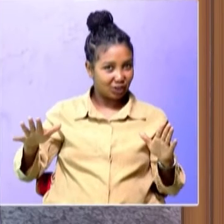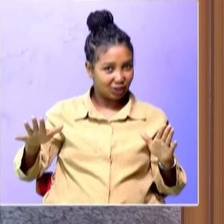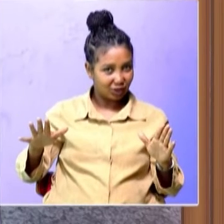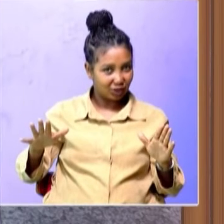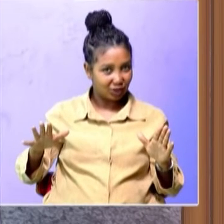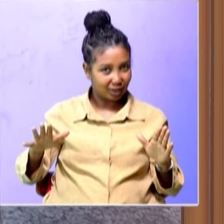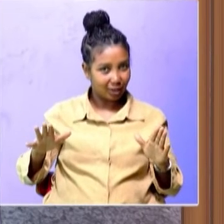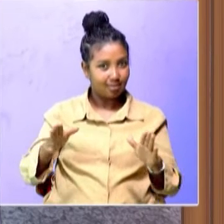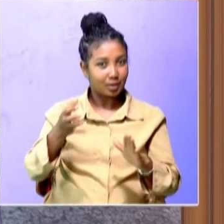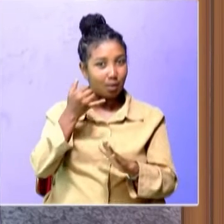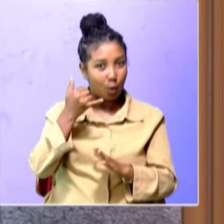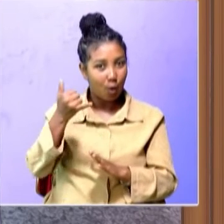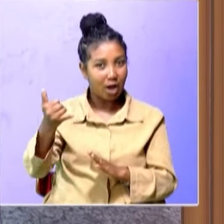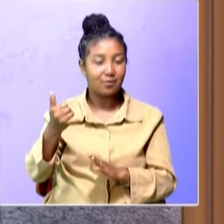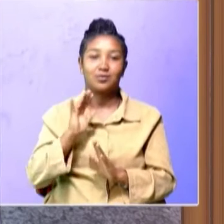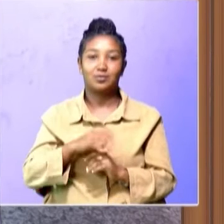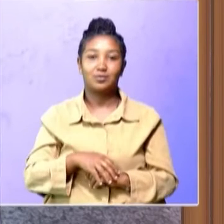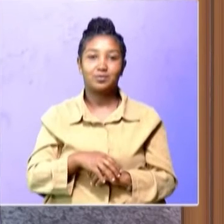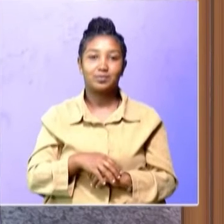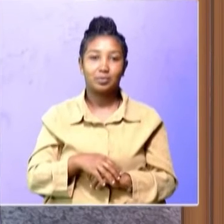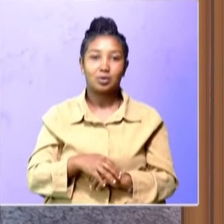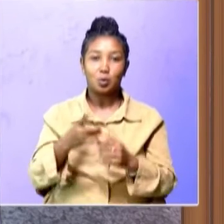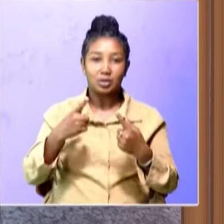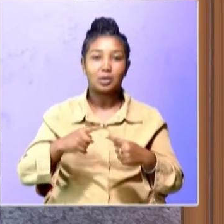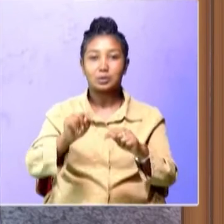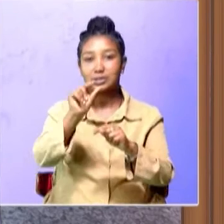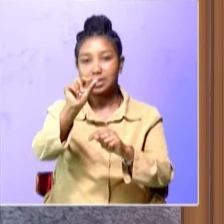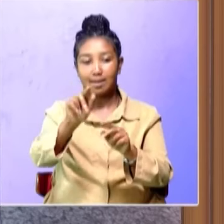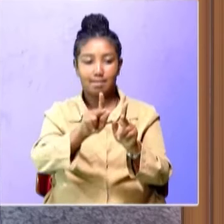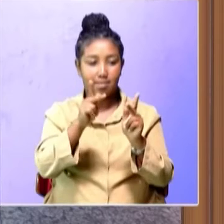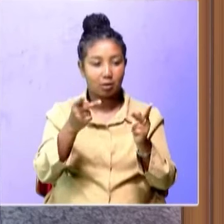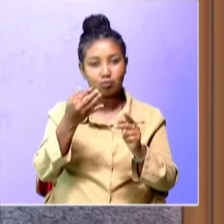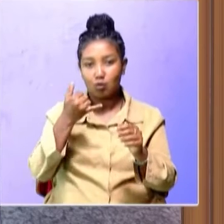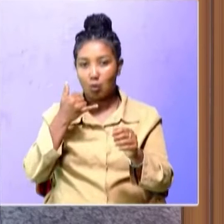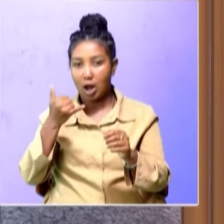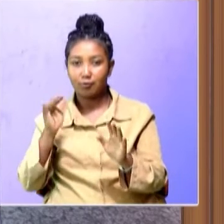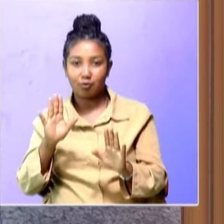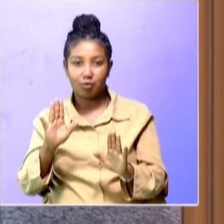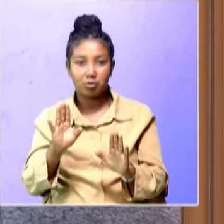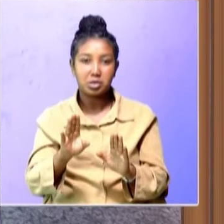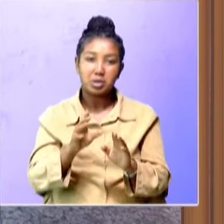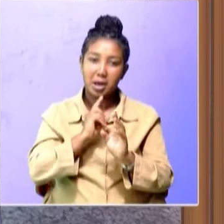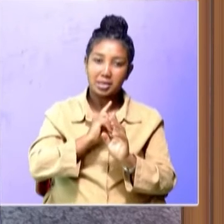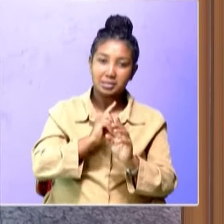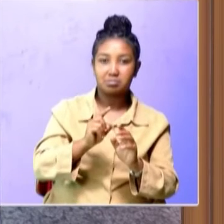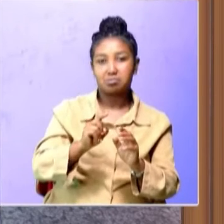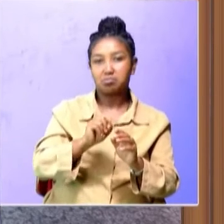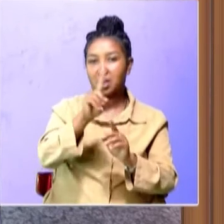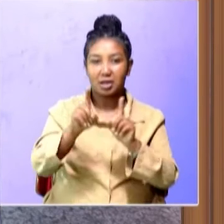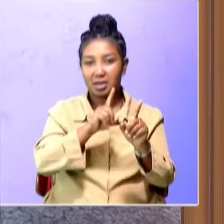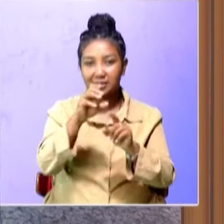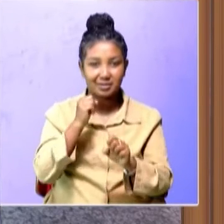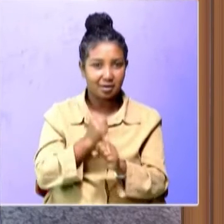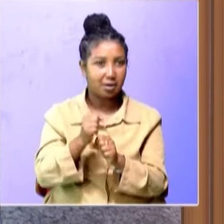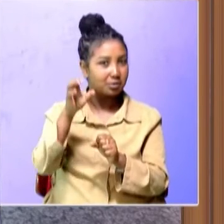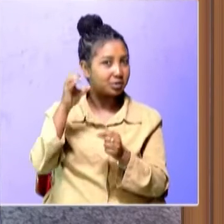passage of mobile phones, right? We tried to see some parts of mobile phones and do answer questions from